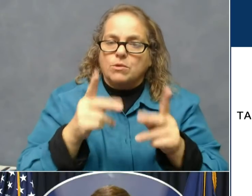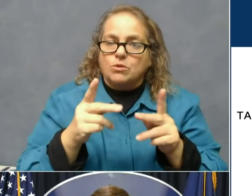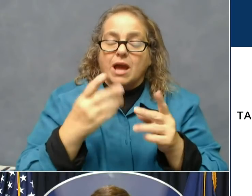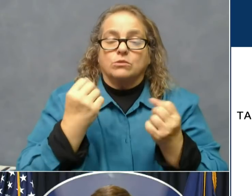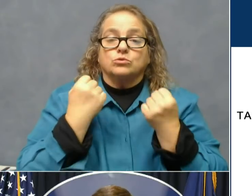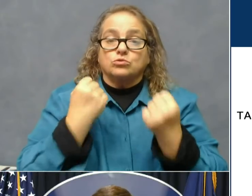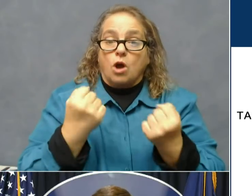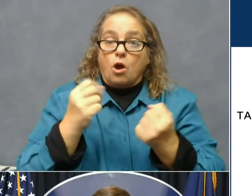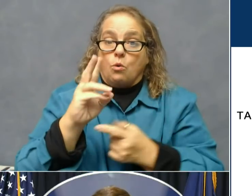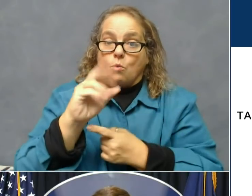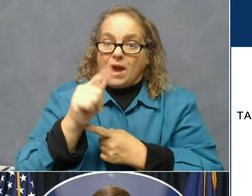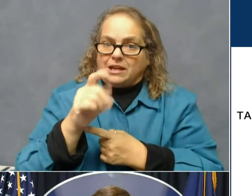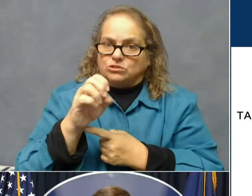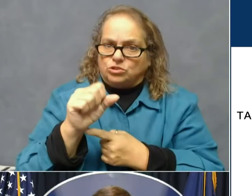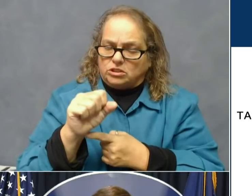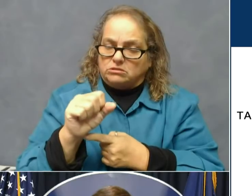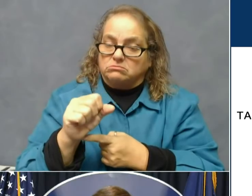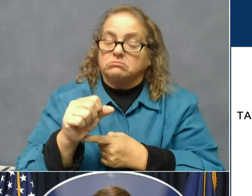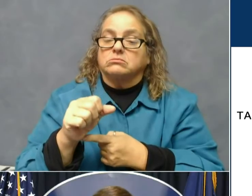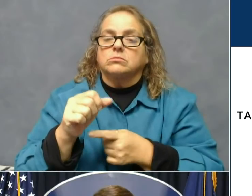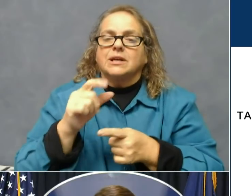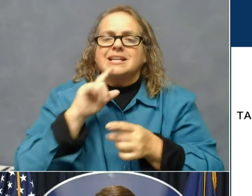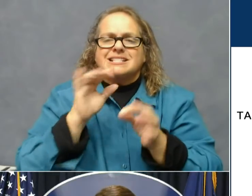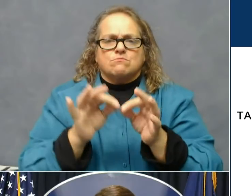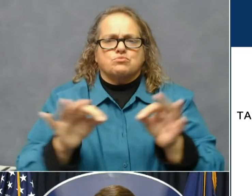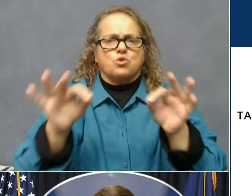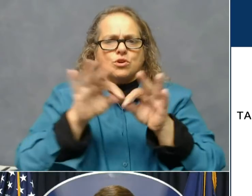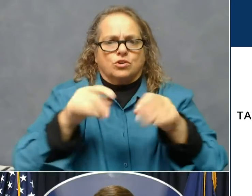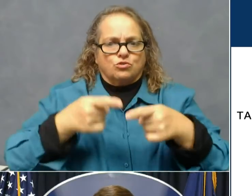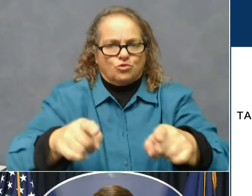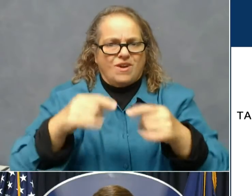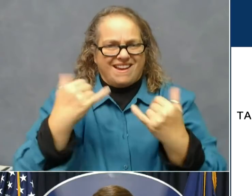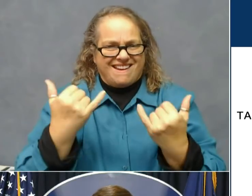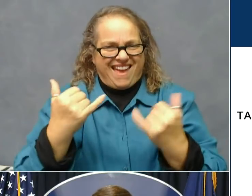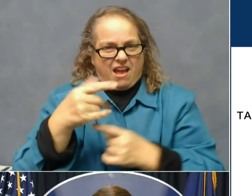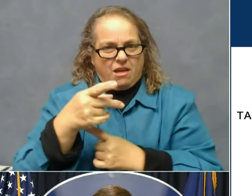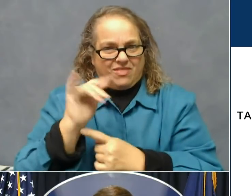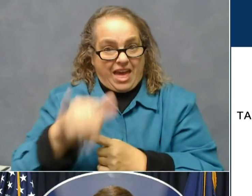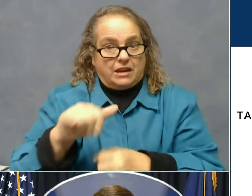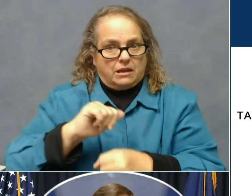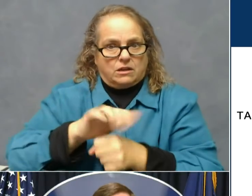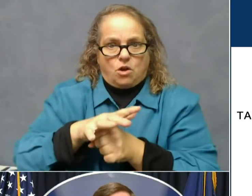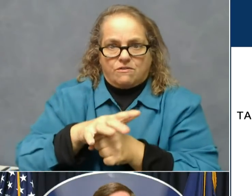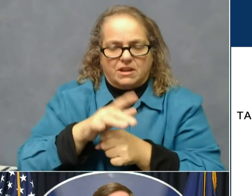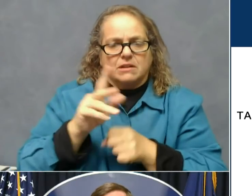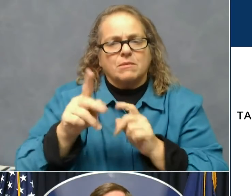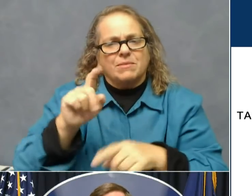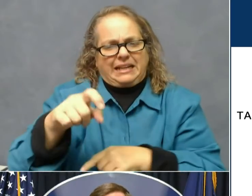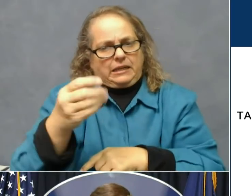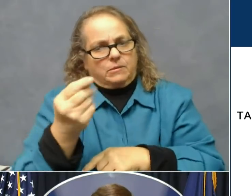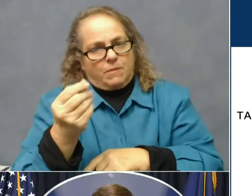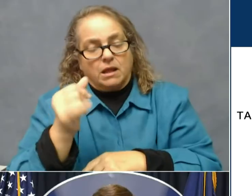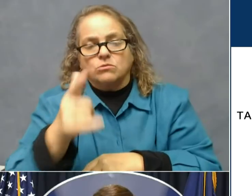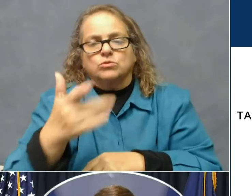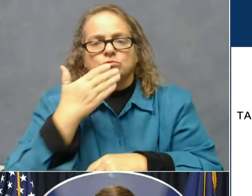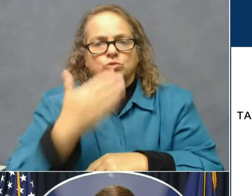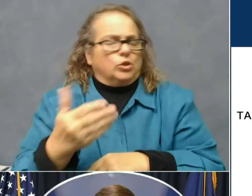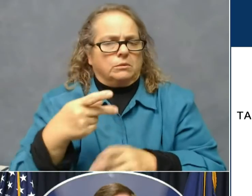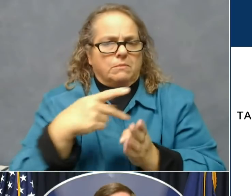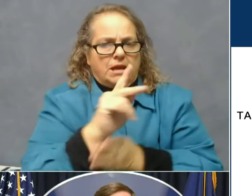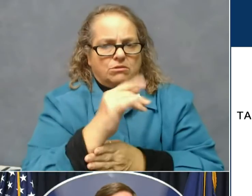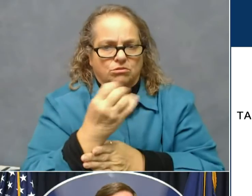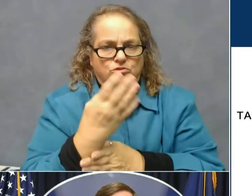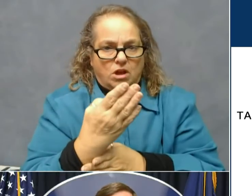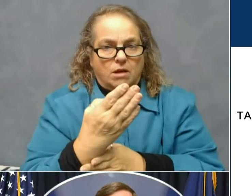recovery from this pandemic. So the commitment of Tyca and other auto suppliers to our state is greatly appreciated.